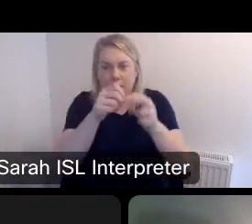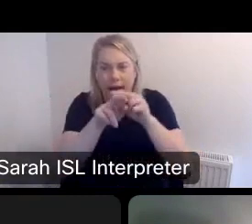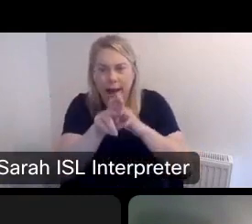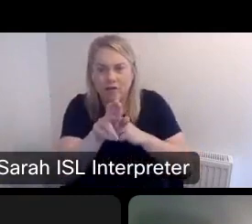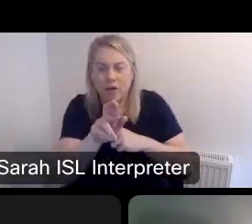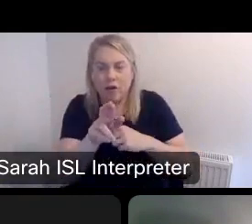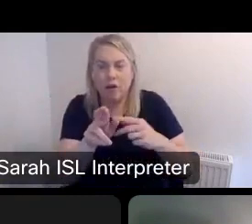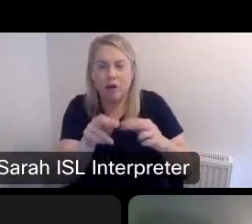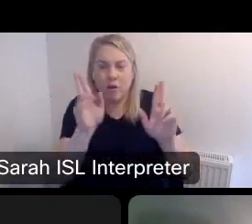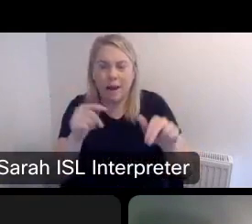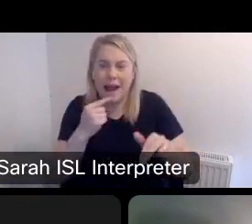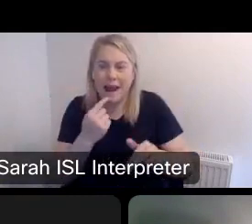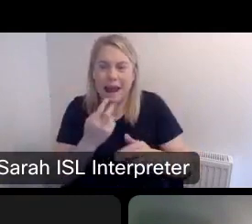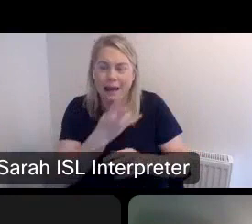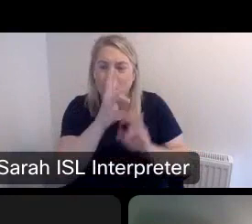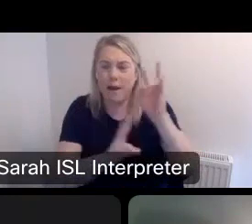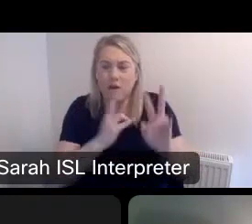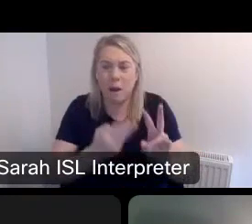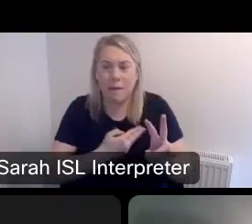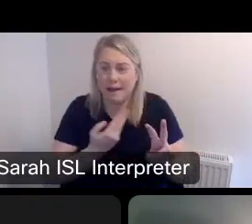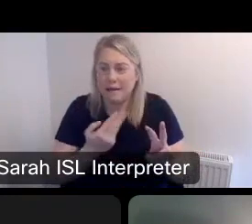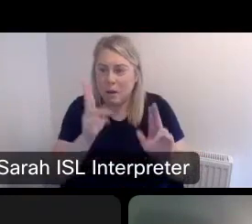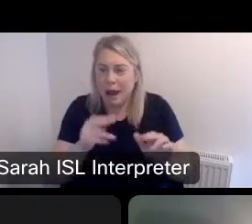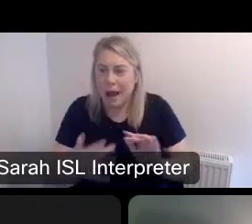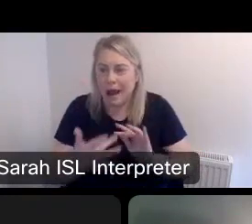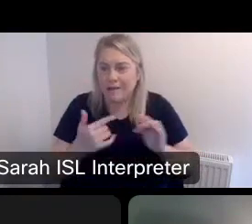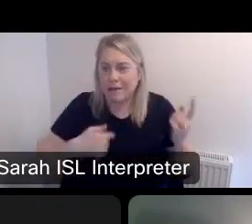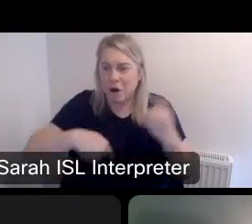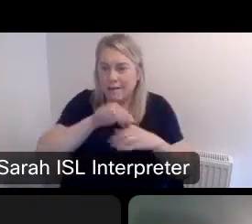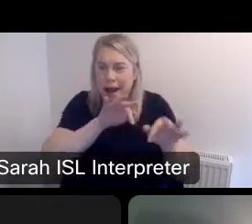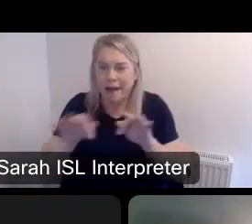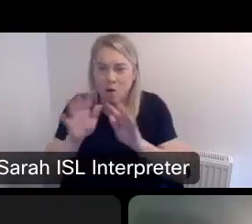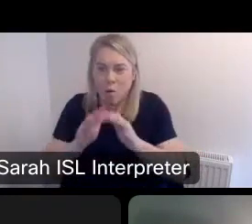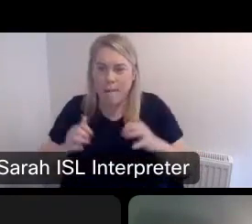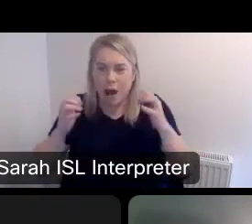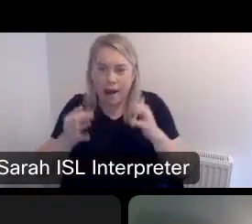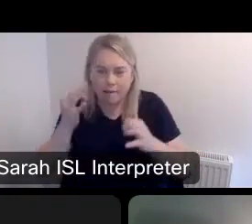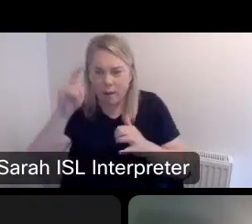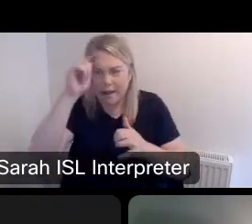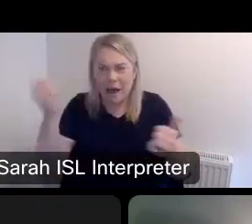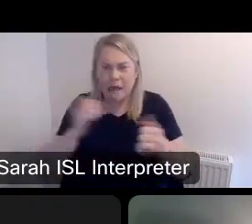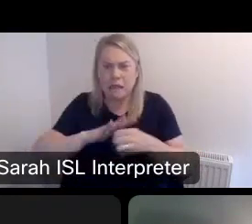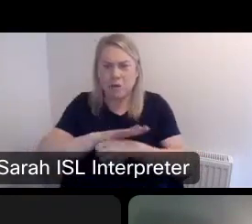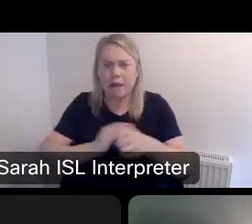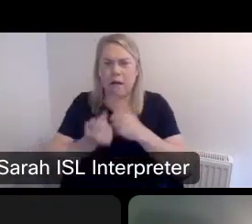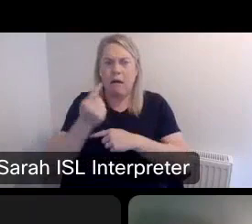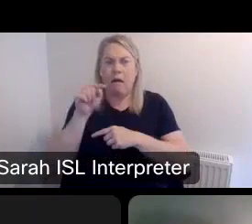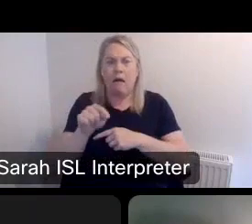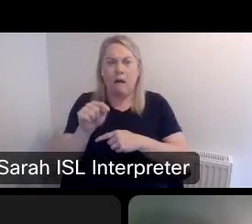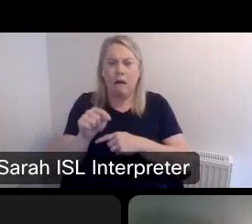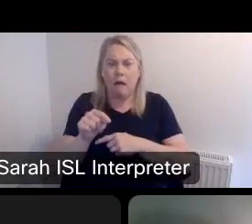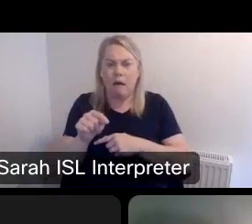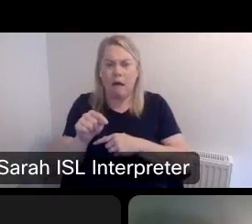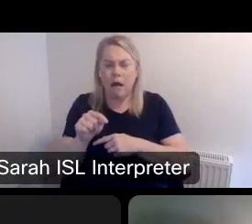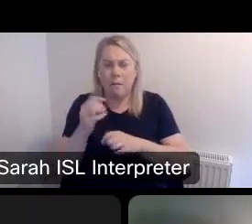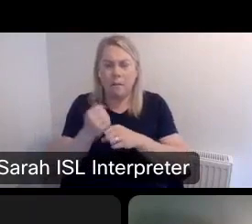queries forward. So don't hesitate to contact us if even after the webinar you think of any kind of scenario or something that you might be